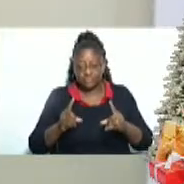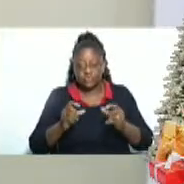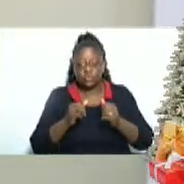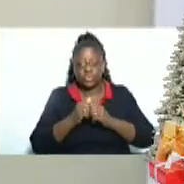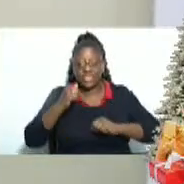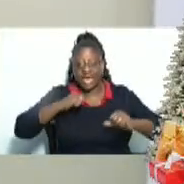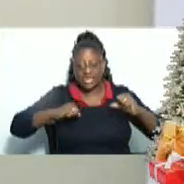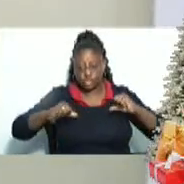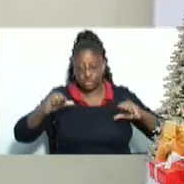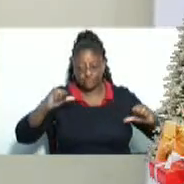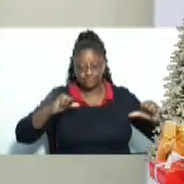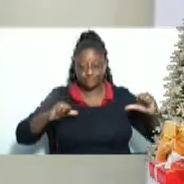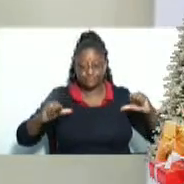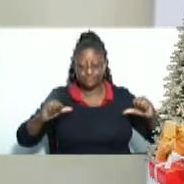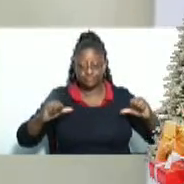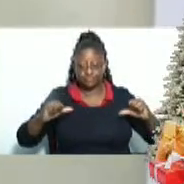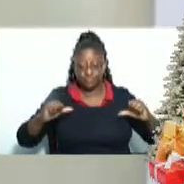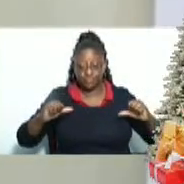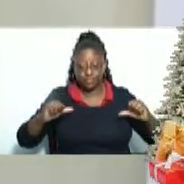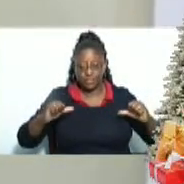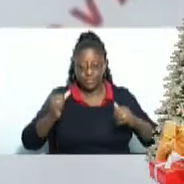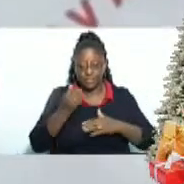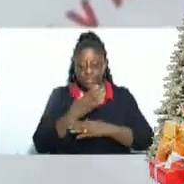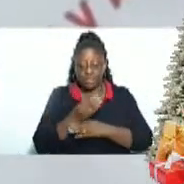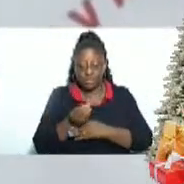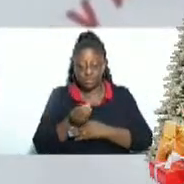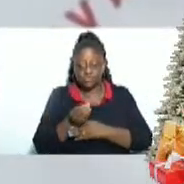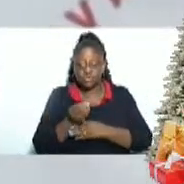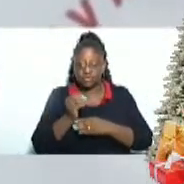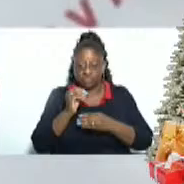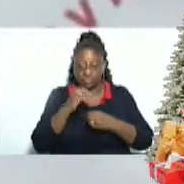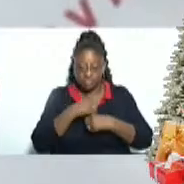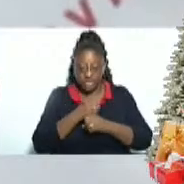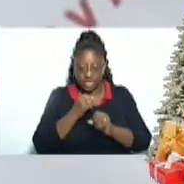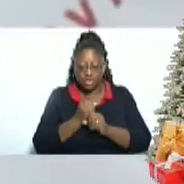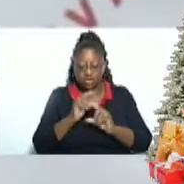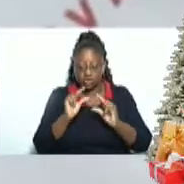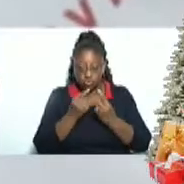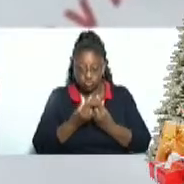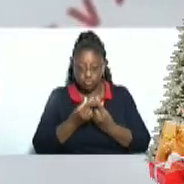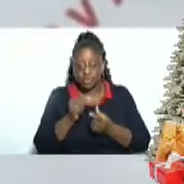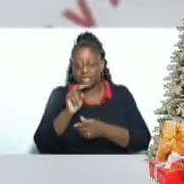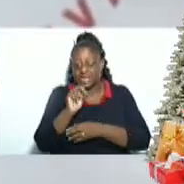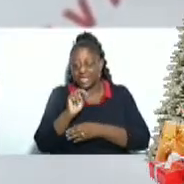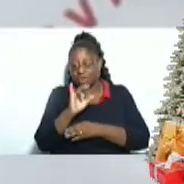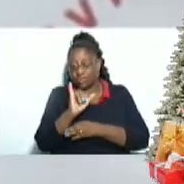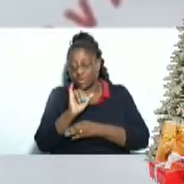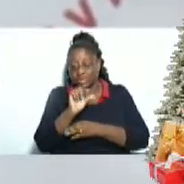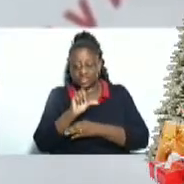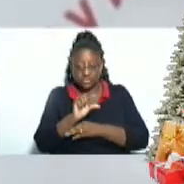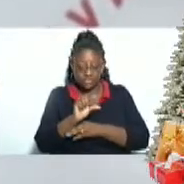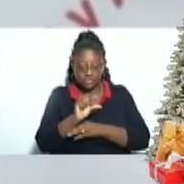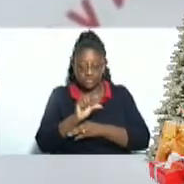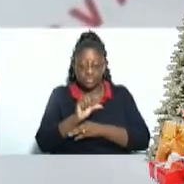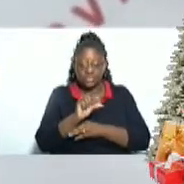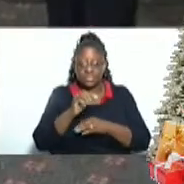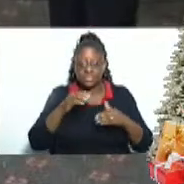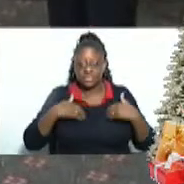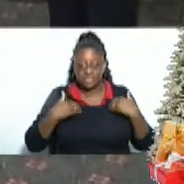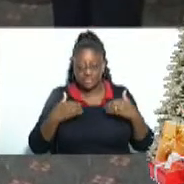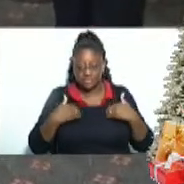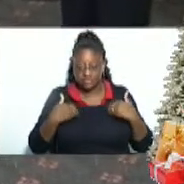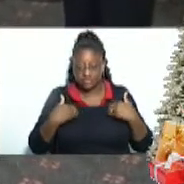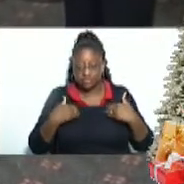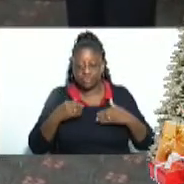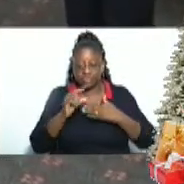with action. The creation of the National Youth Guard is a cornerstone of that transformative vision.